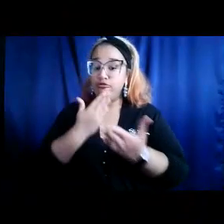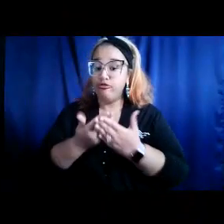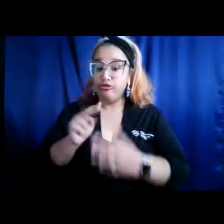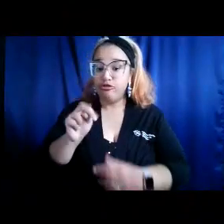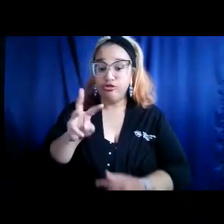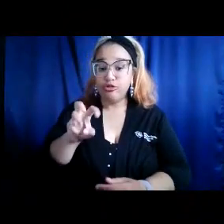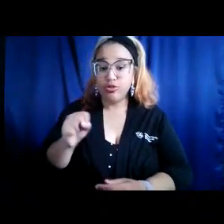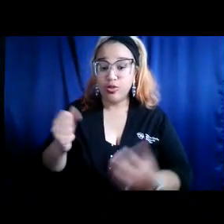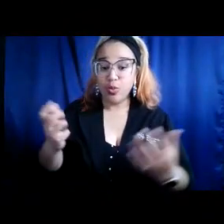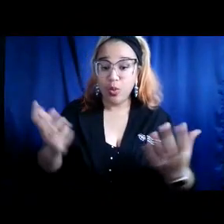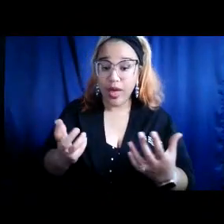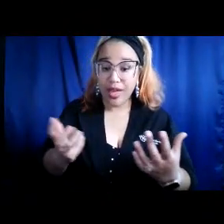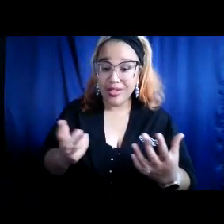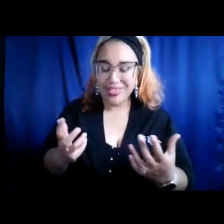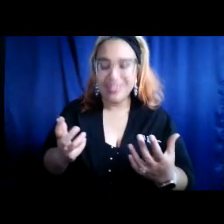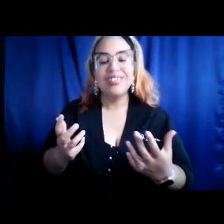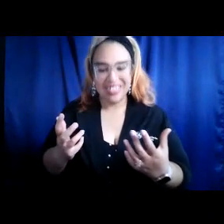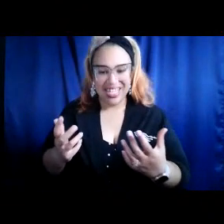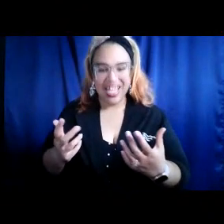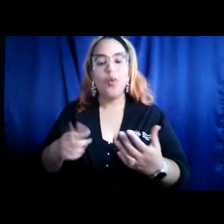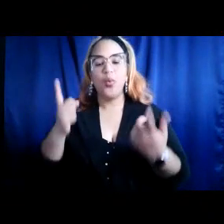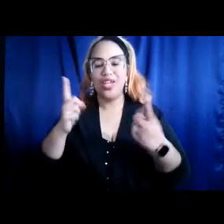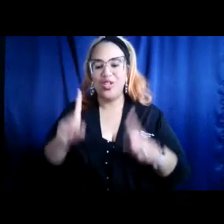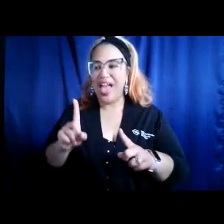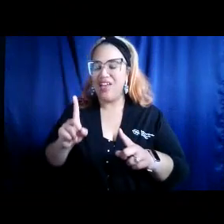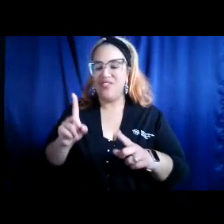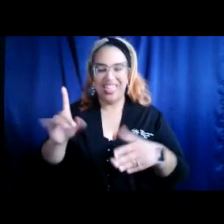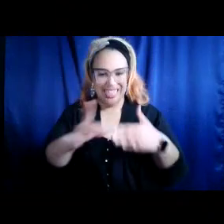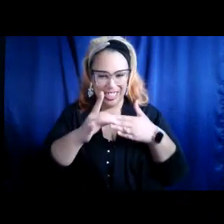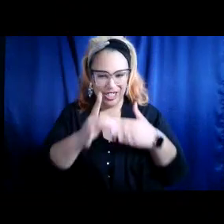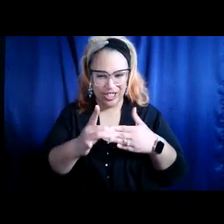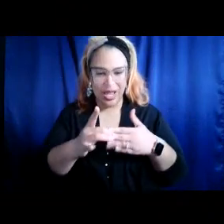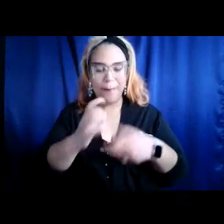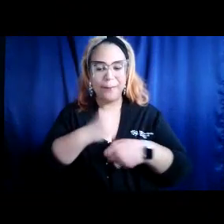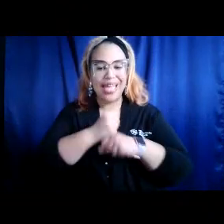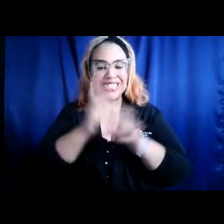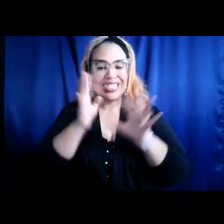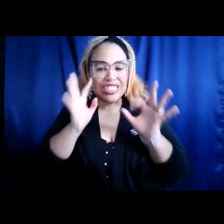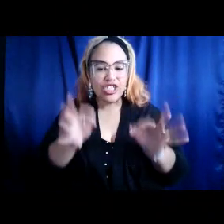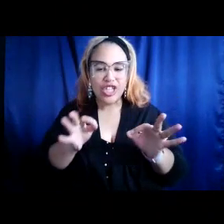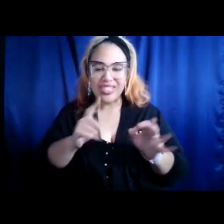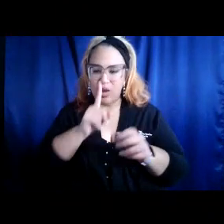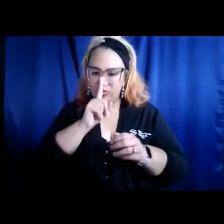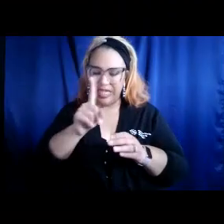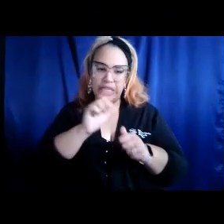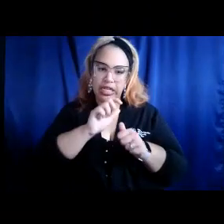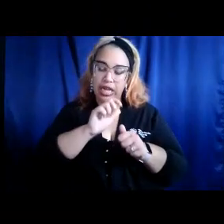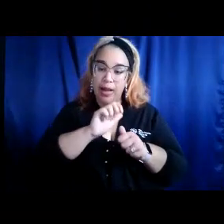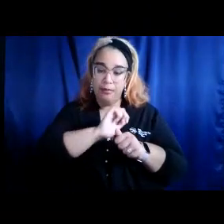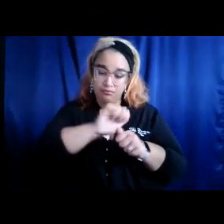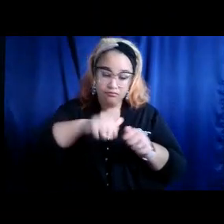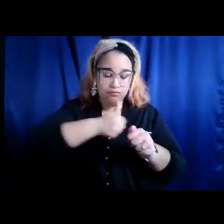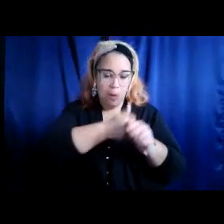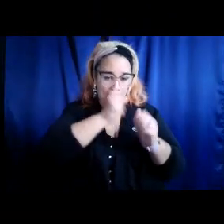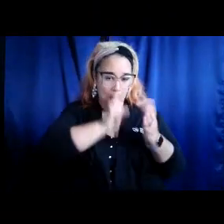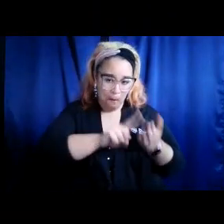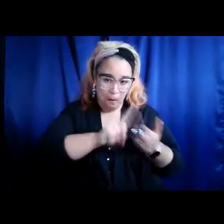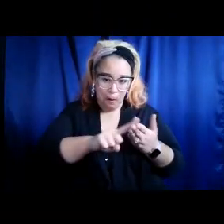explore. All right, thanks, Amanda. So now that we've covered team building strategies, let's shift our focus to the role